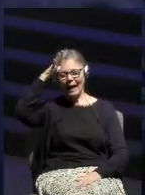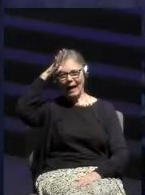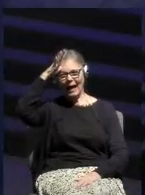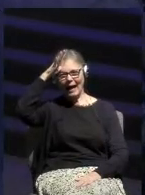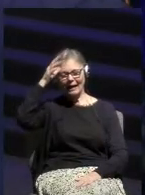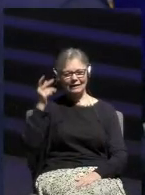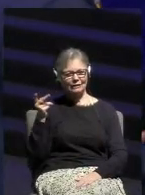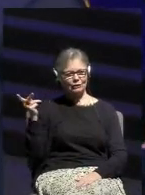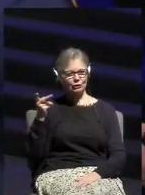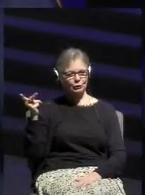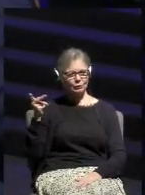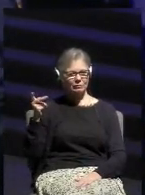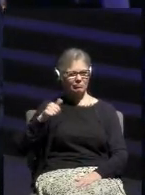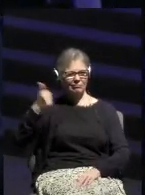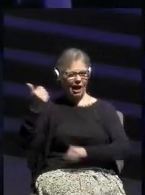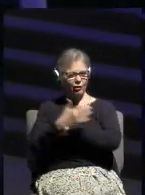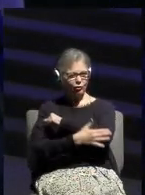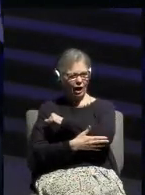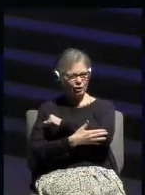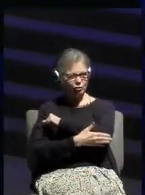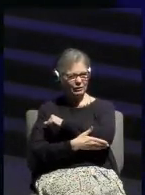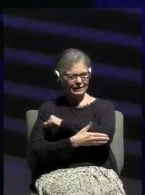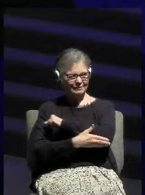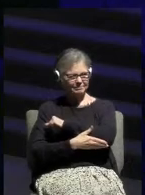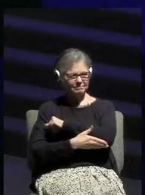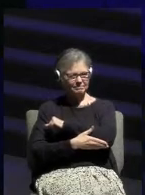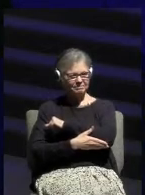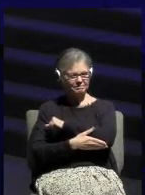We were overseas, and